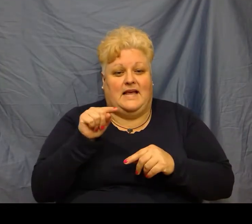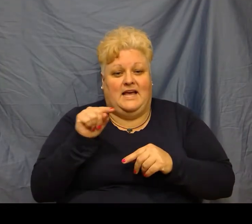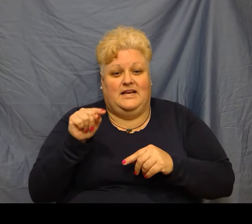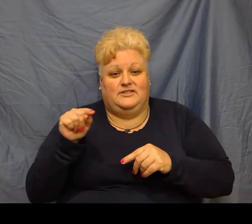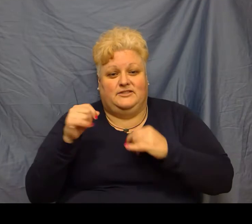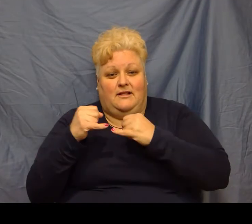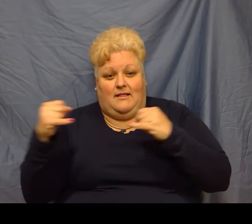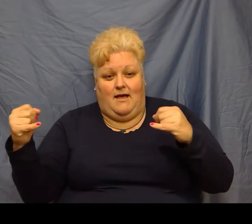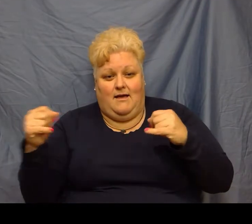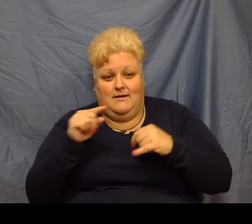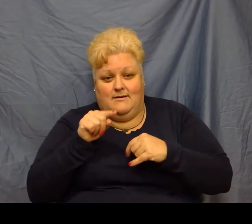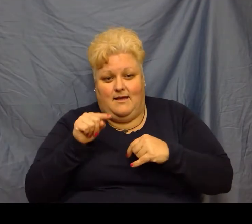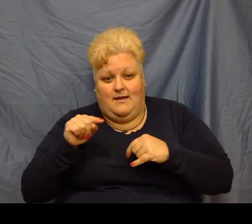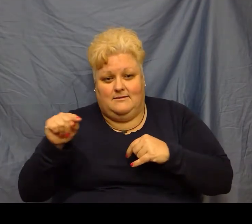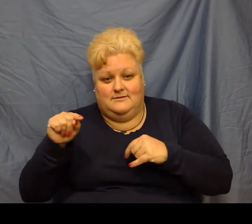a dashed line.